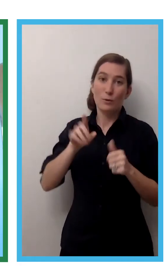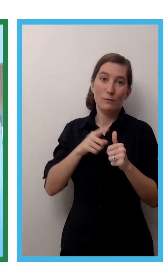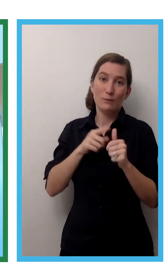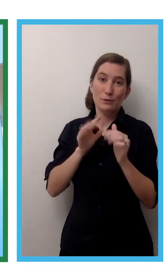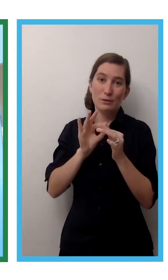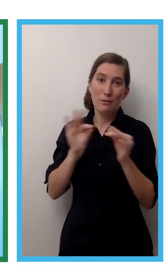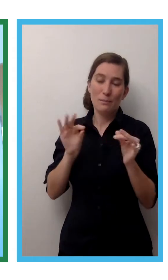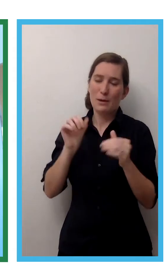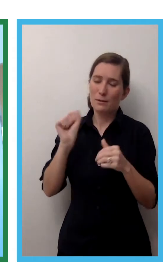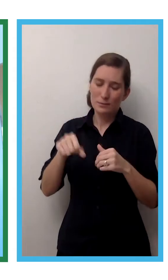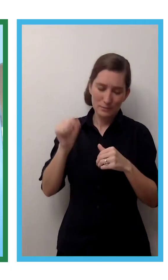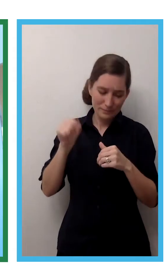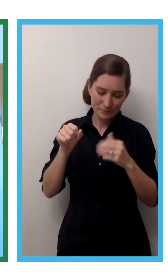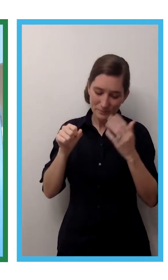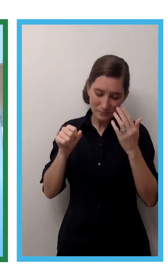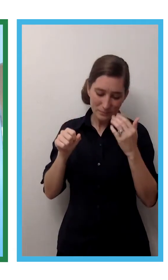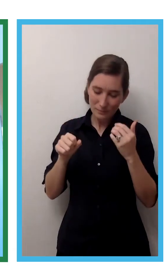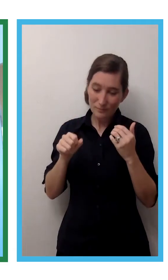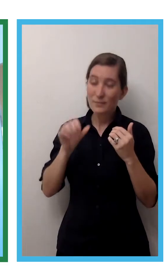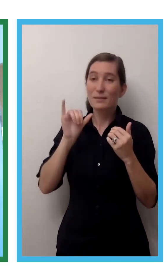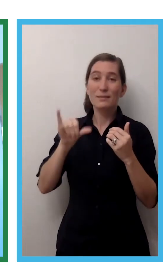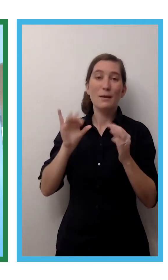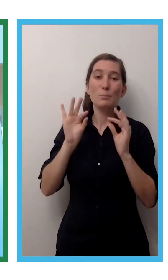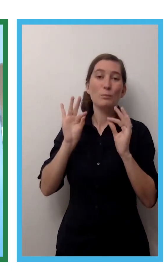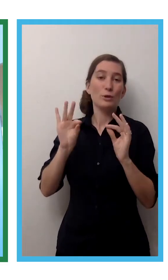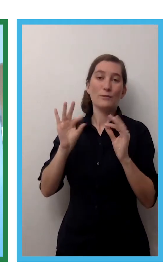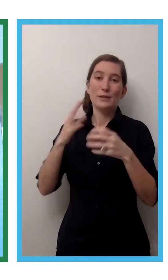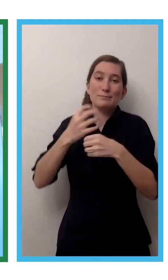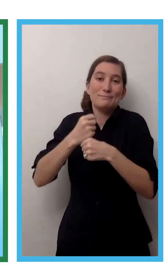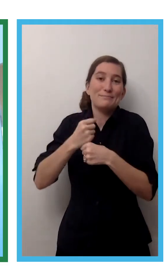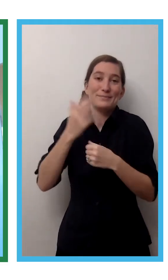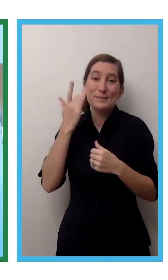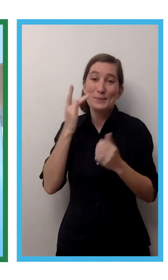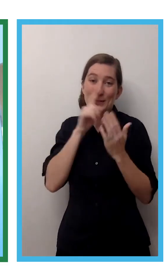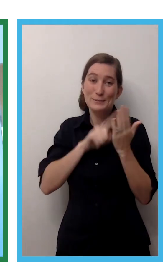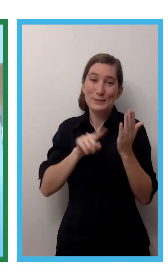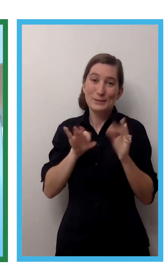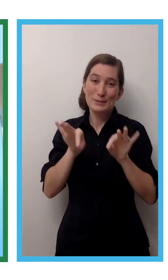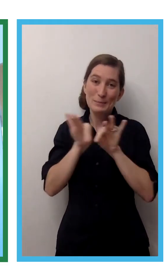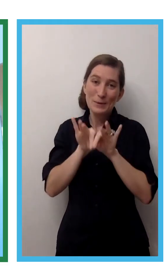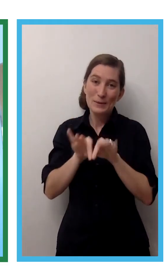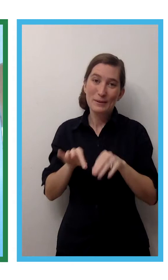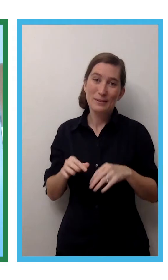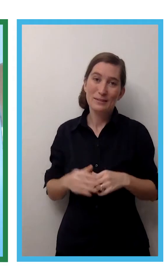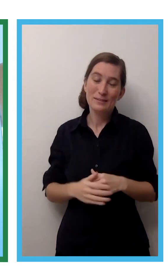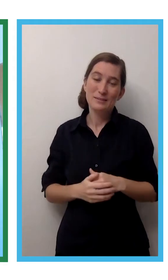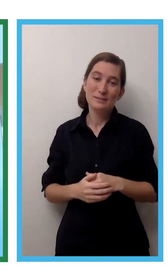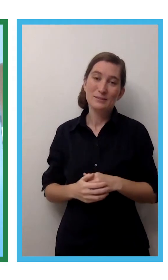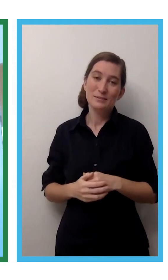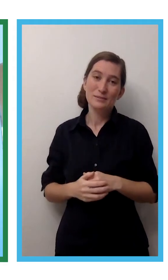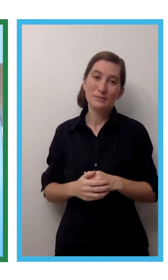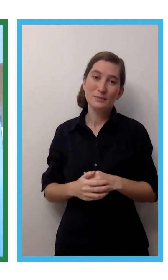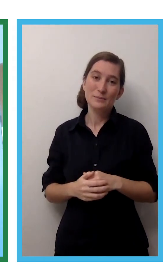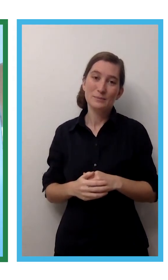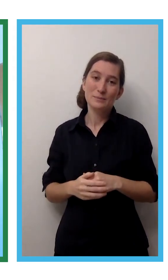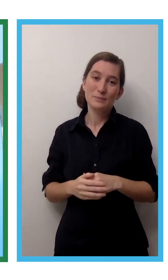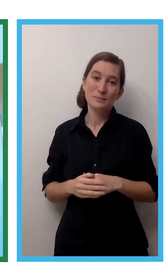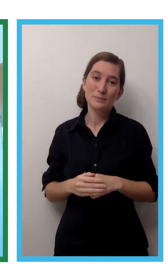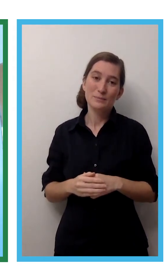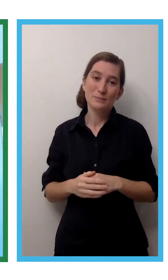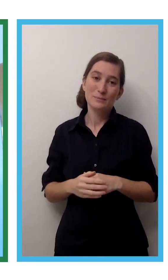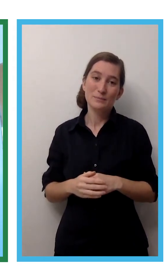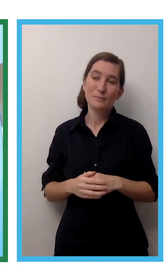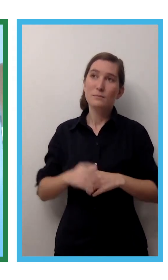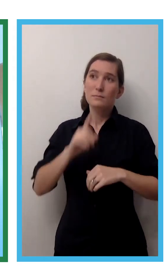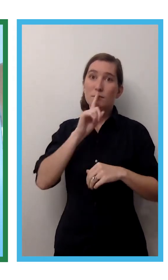was astounded when I discovered that there was no real research on veteran business owners in Canada and not much more